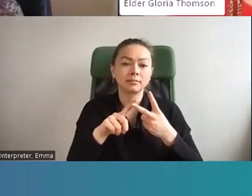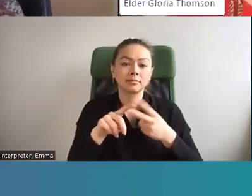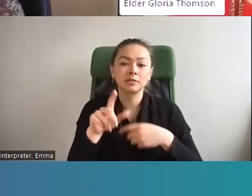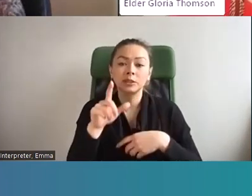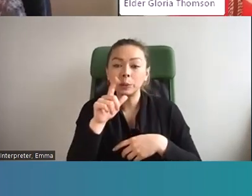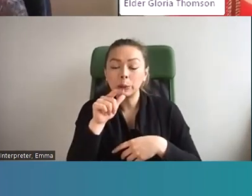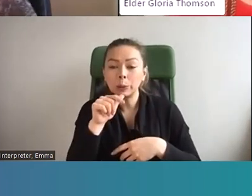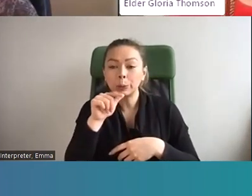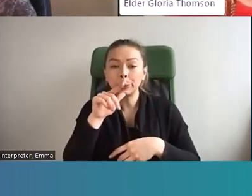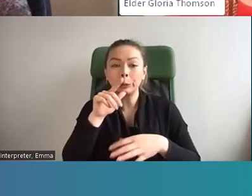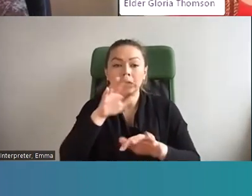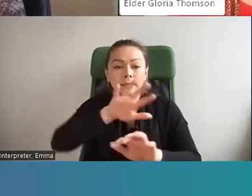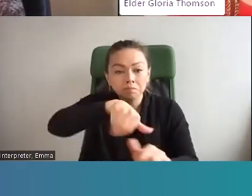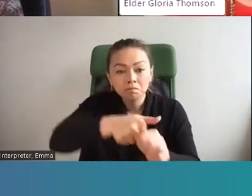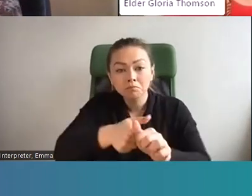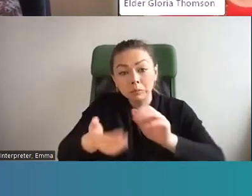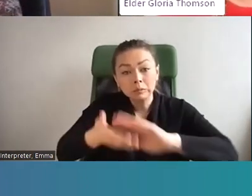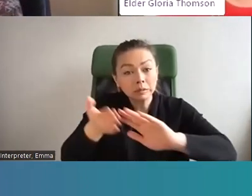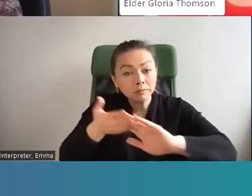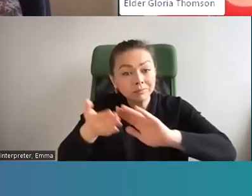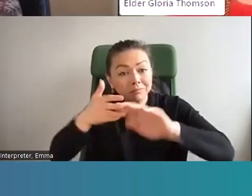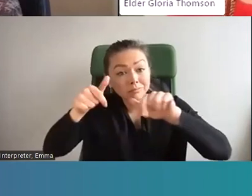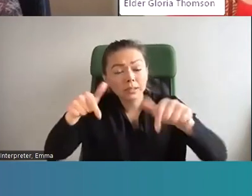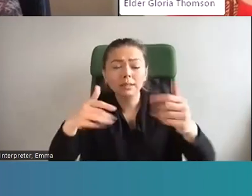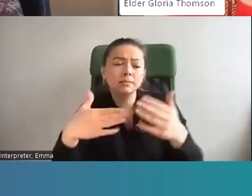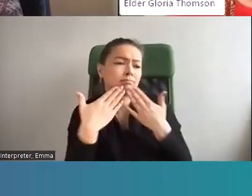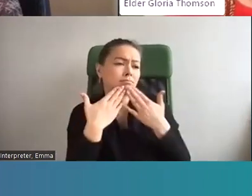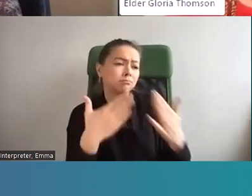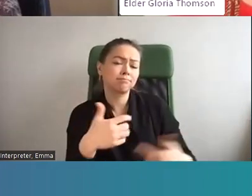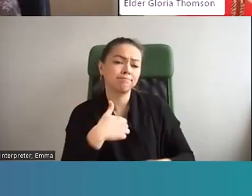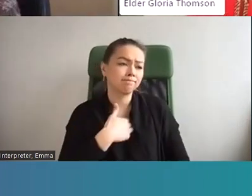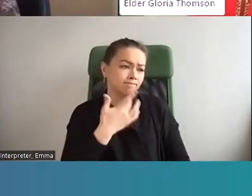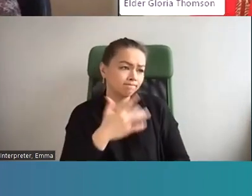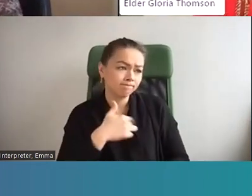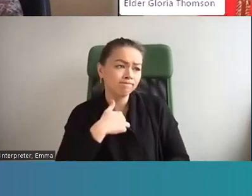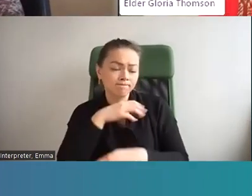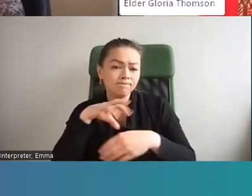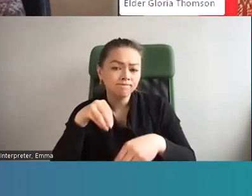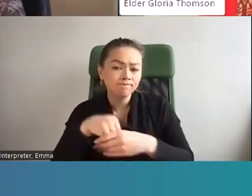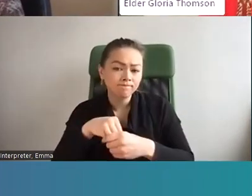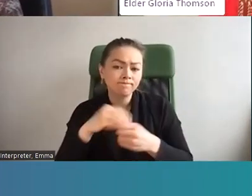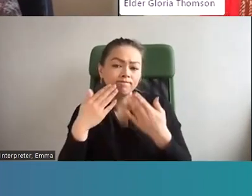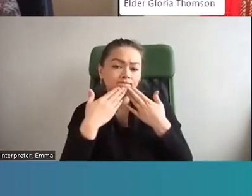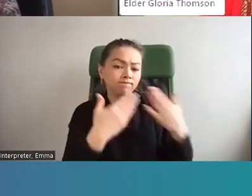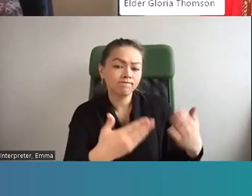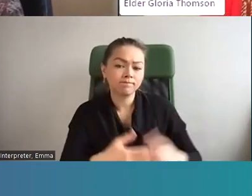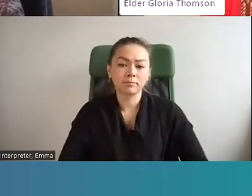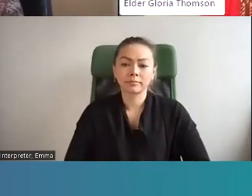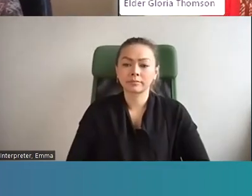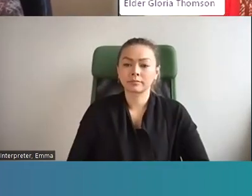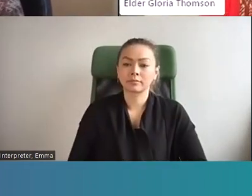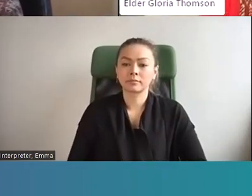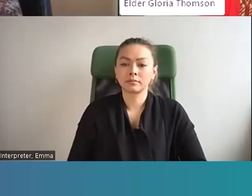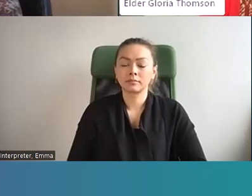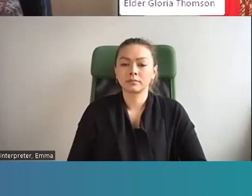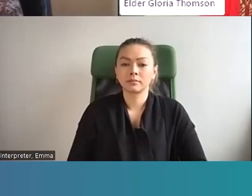in putting this on. I'm very grateful to be here. So thank you. Me great, Gloria. And Norma,